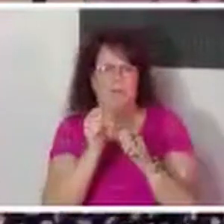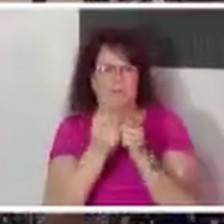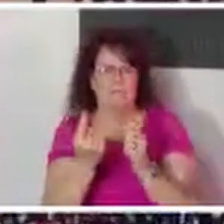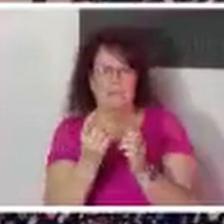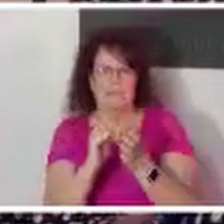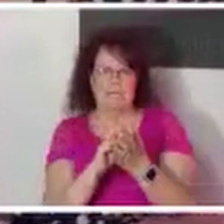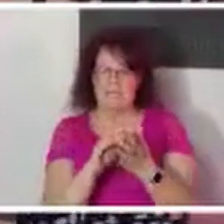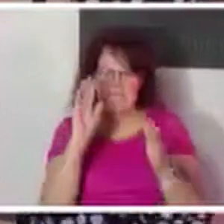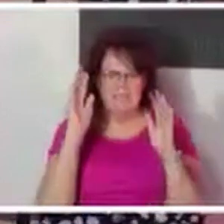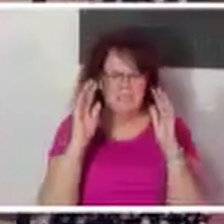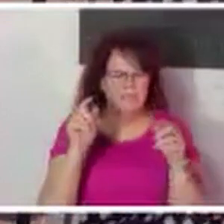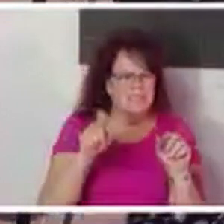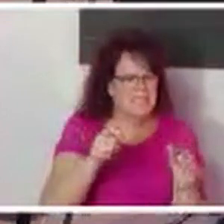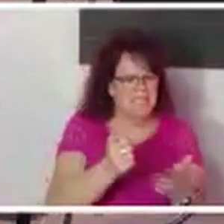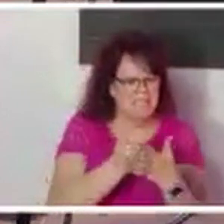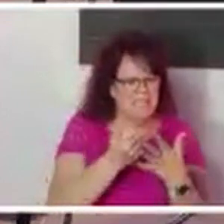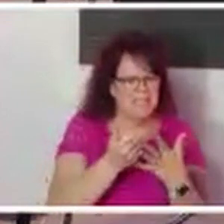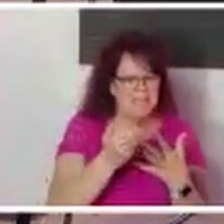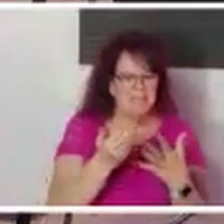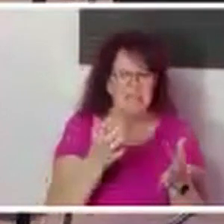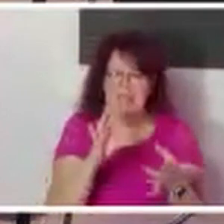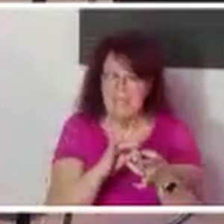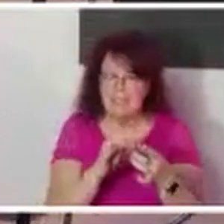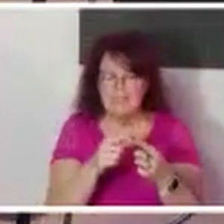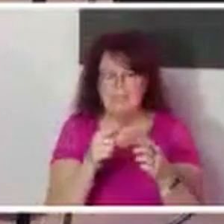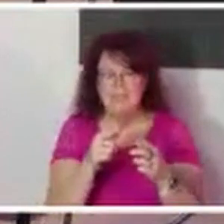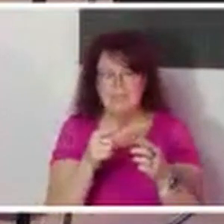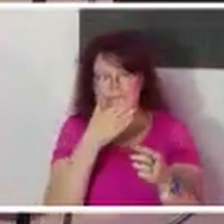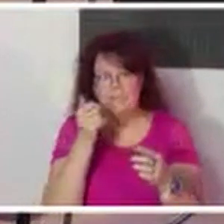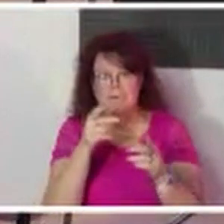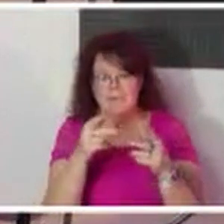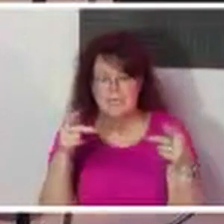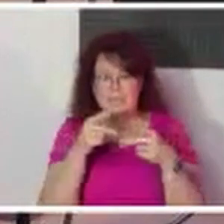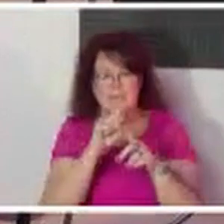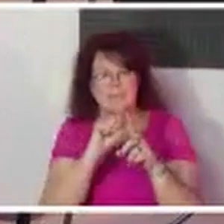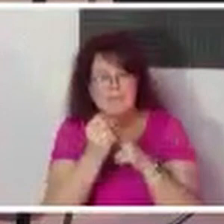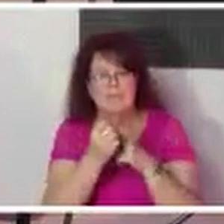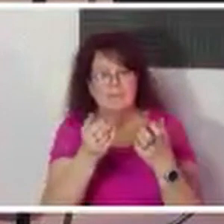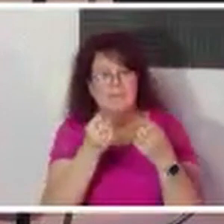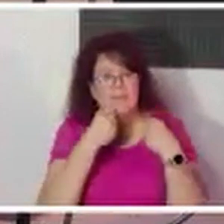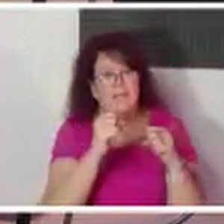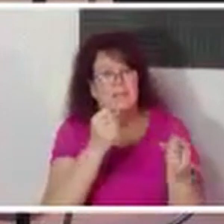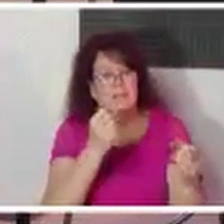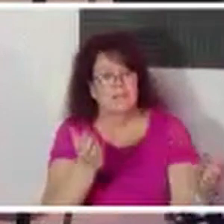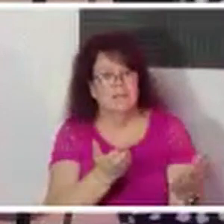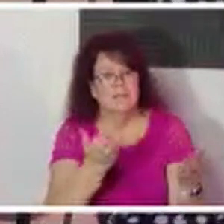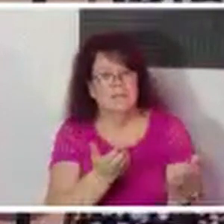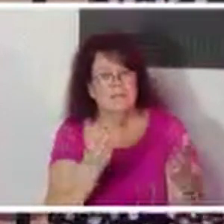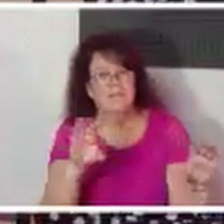are there any needs you have that we can help address or connect you to resources for? So we want to try and do that as best we can as